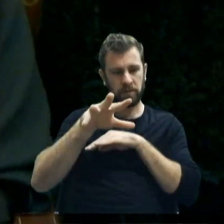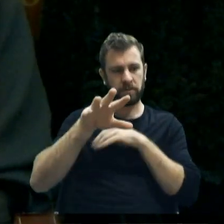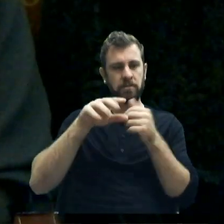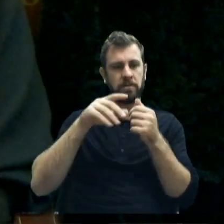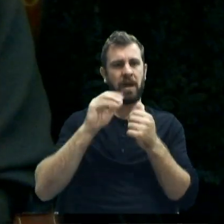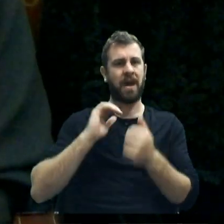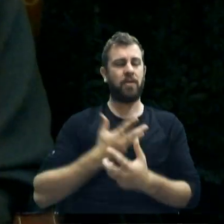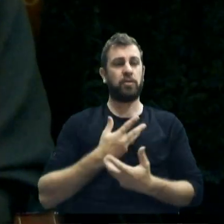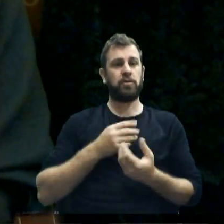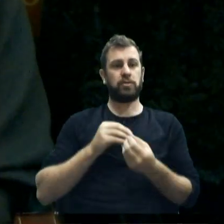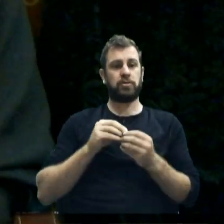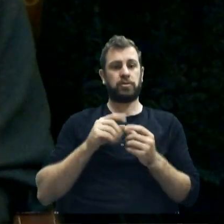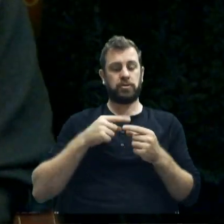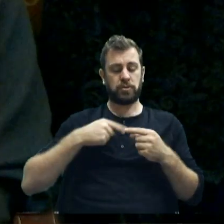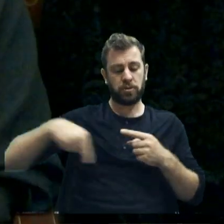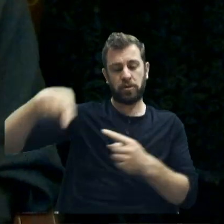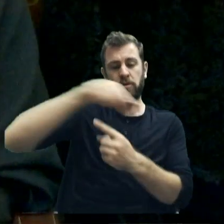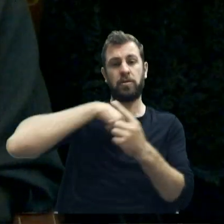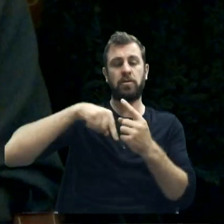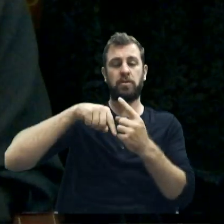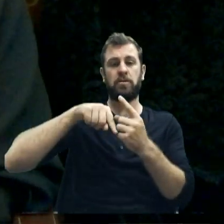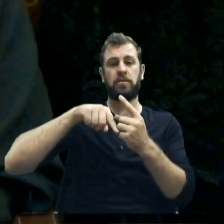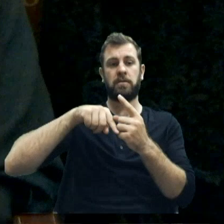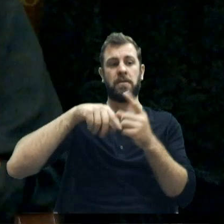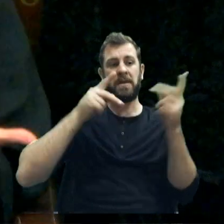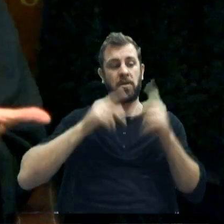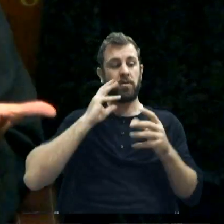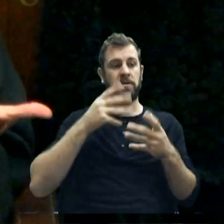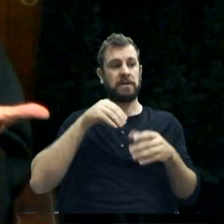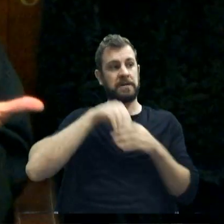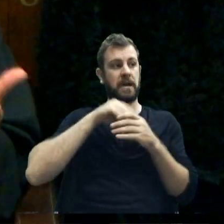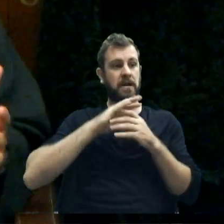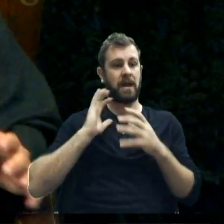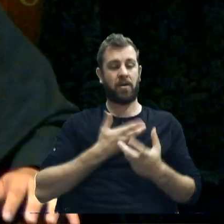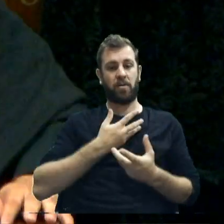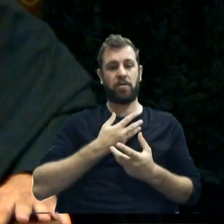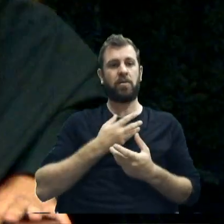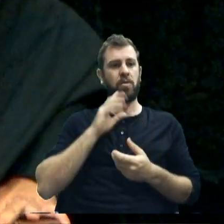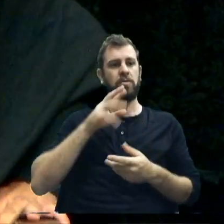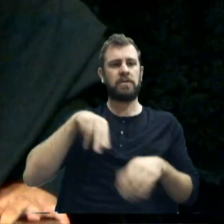our life where individuals exist in that circle that naturally influence us.